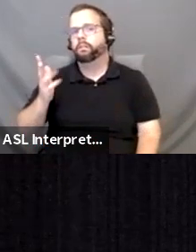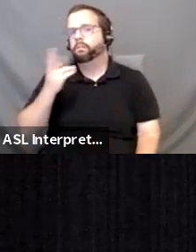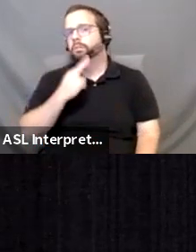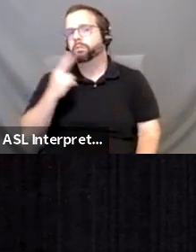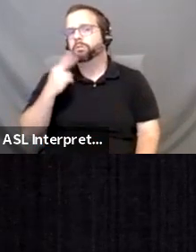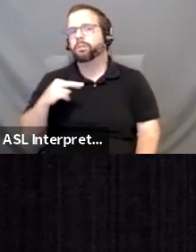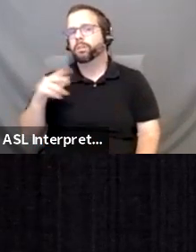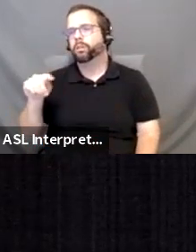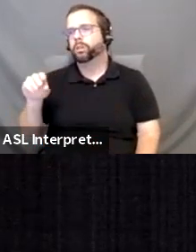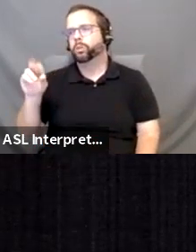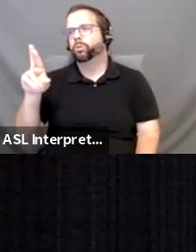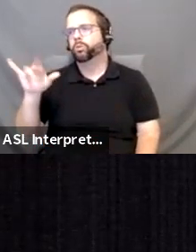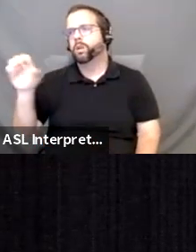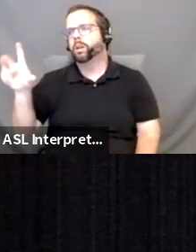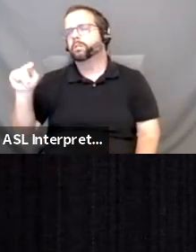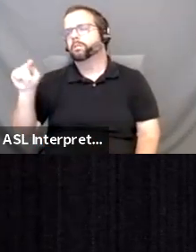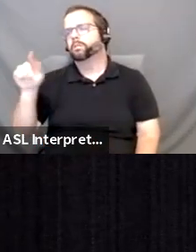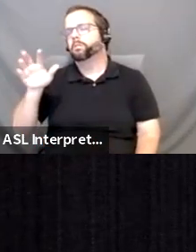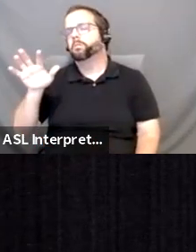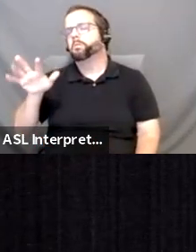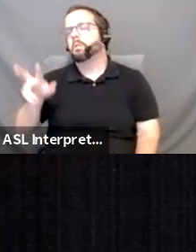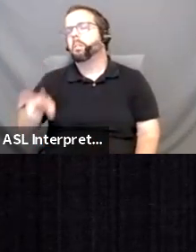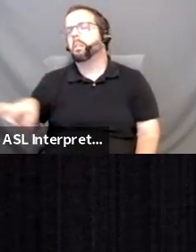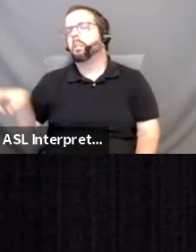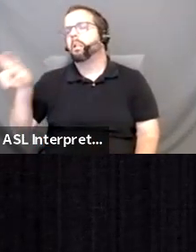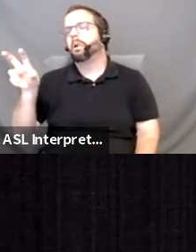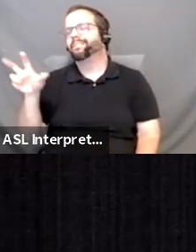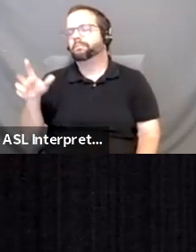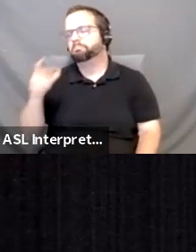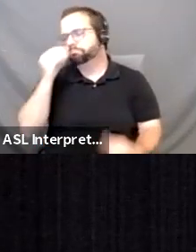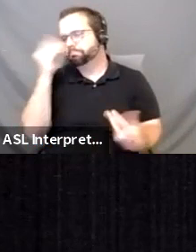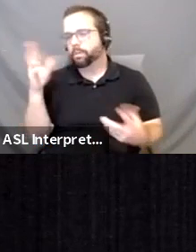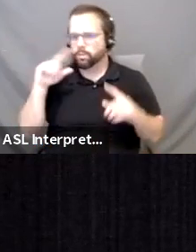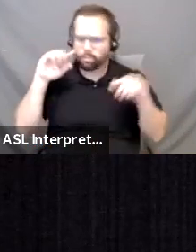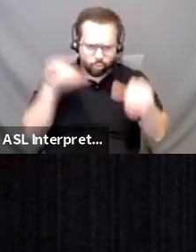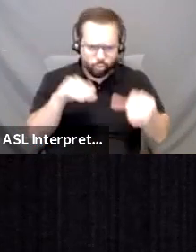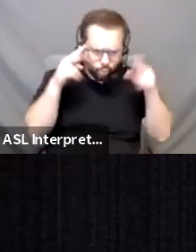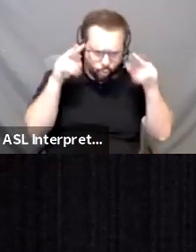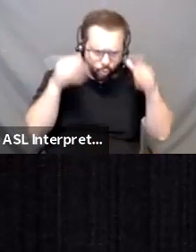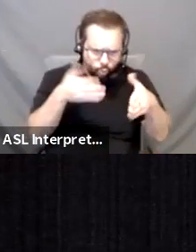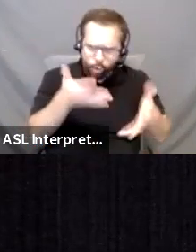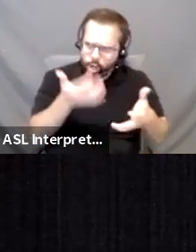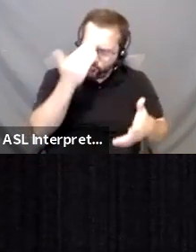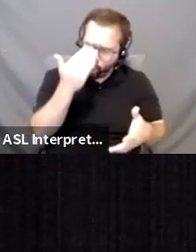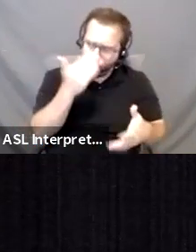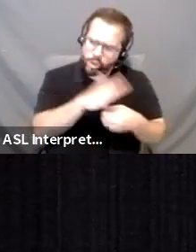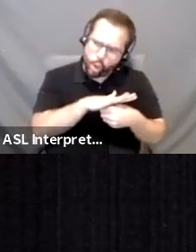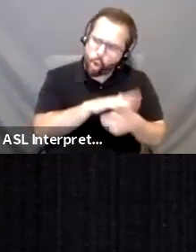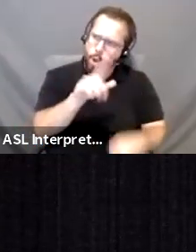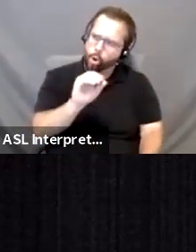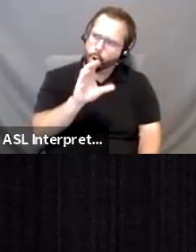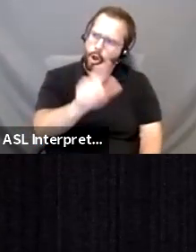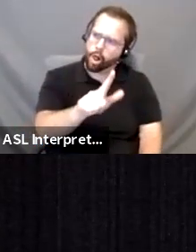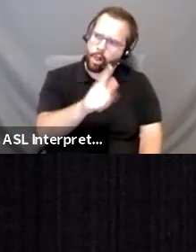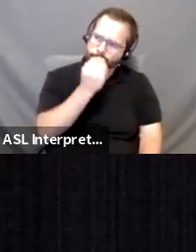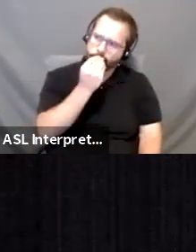to. They don't care for them as much as they like. They want the nitty gritty, like they want the local food. So it's really interesting in how much they